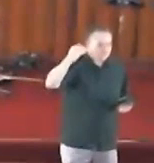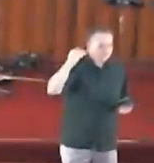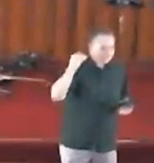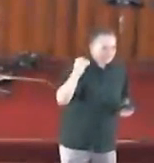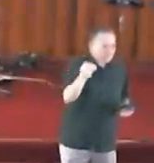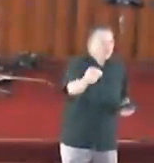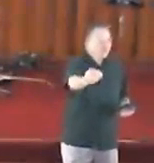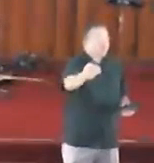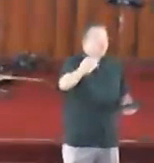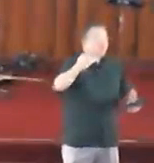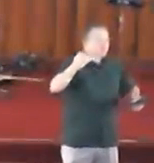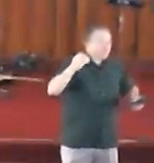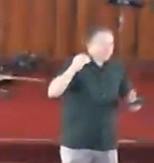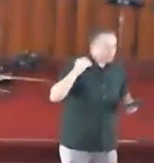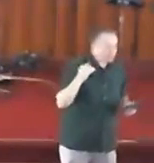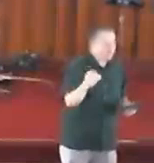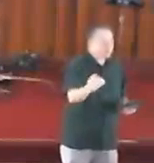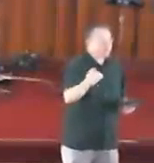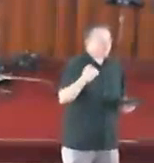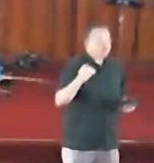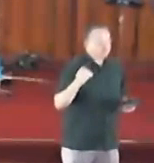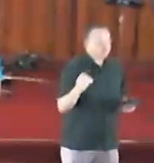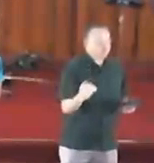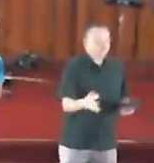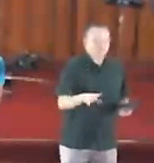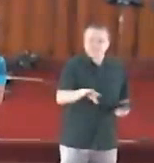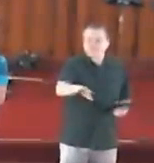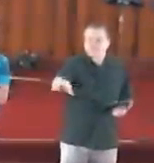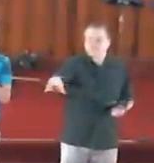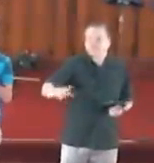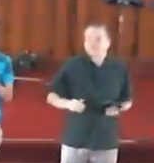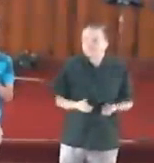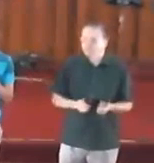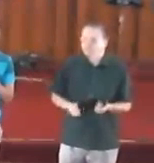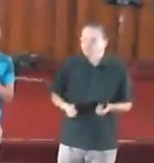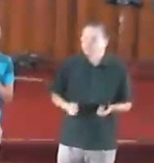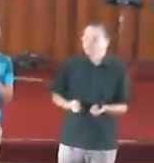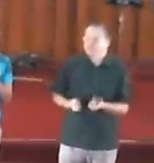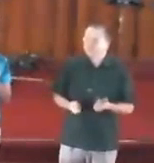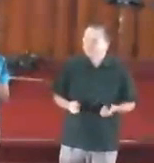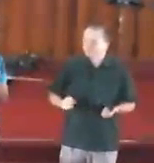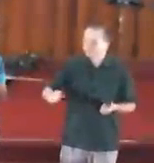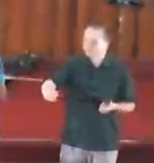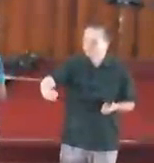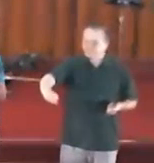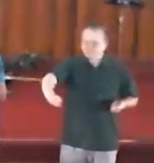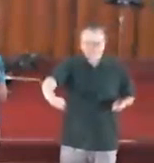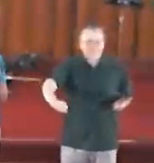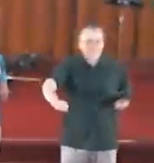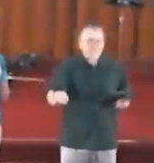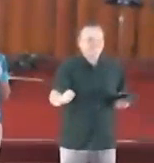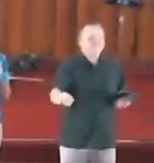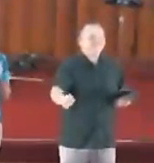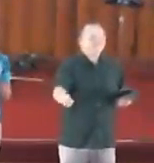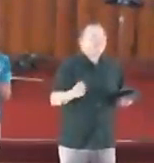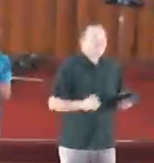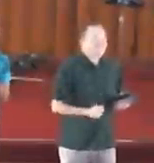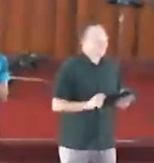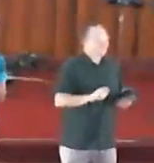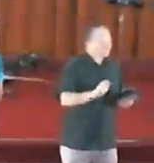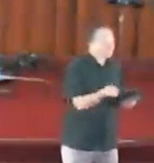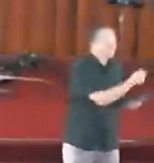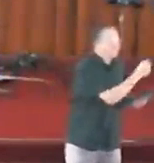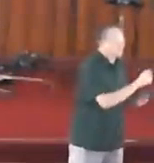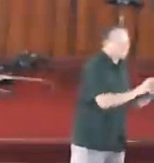reconfirmó, mandó el Espíritu Santo con todo el poder y a veces andamos como el profesor Herbert Jackson sin